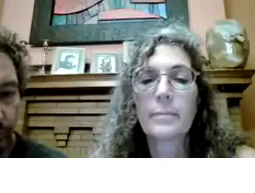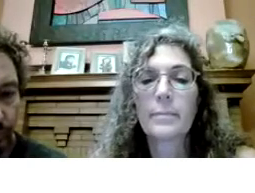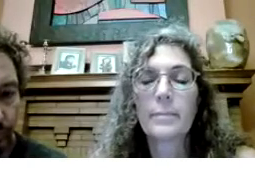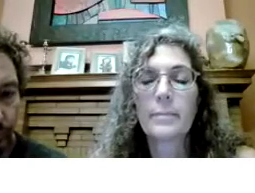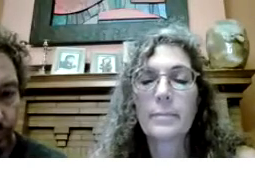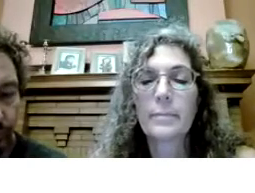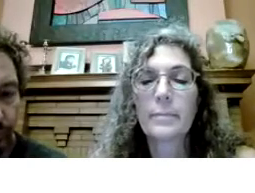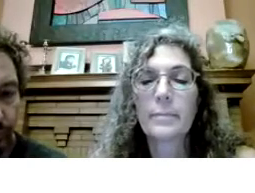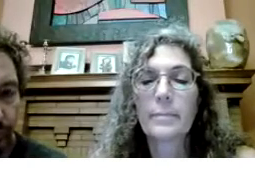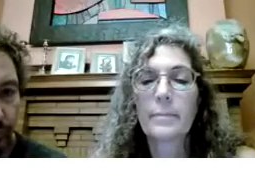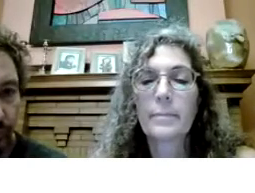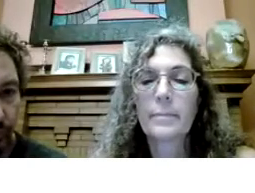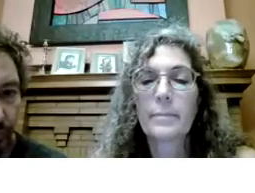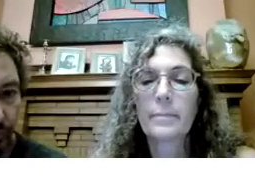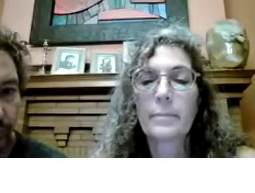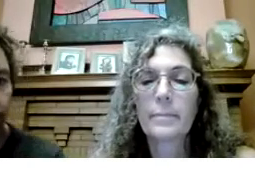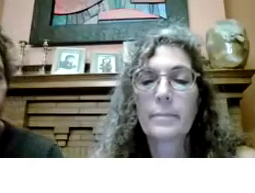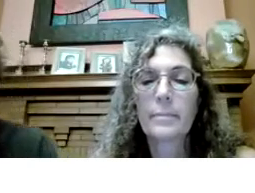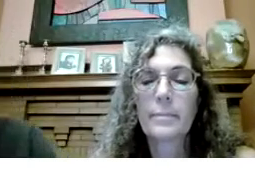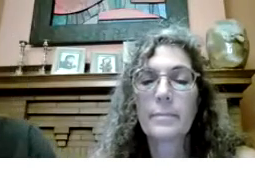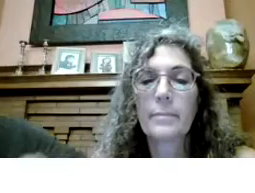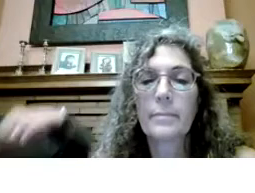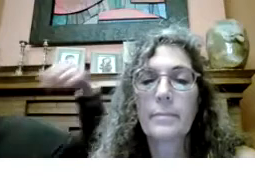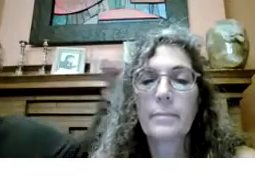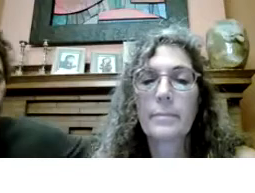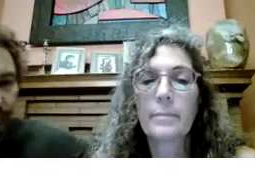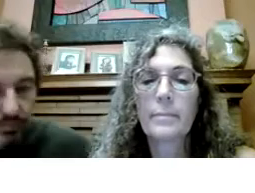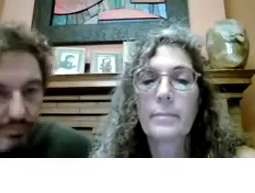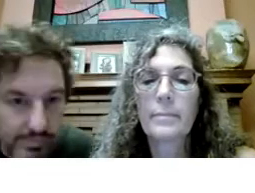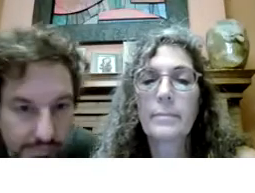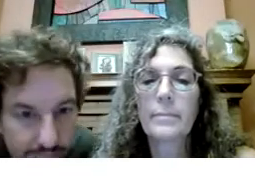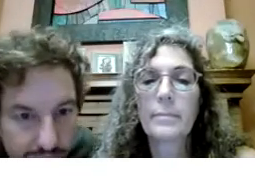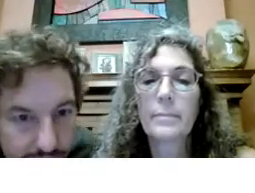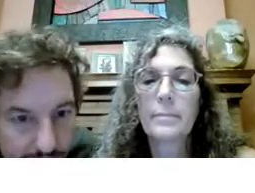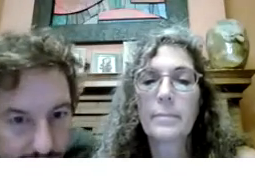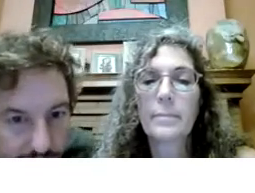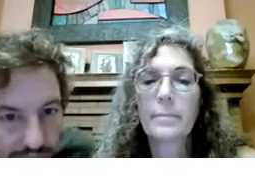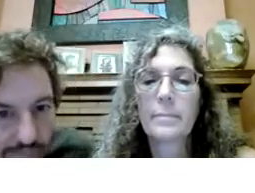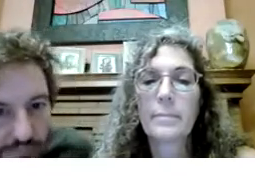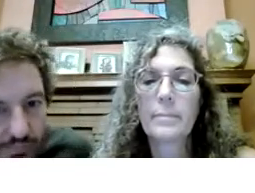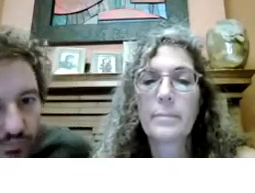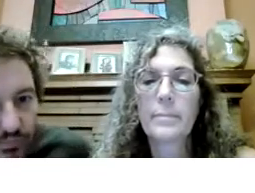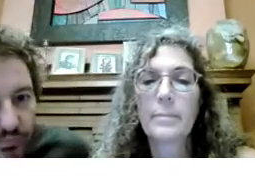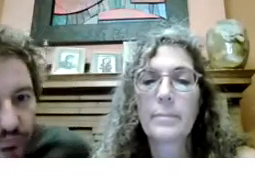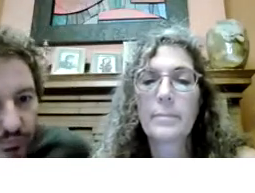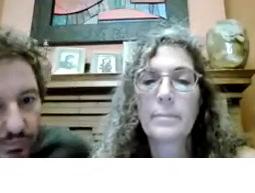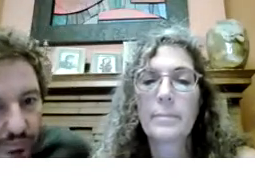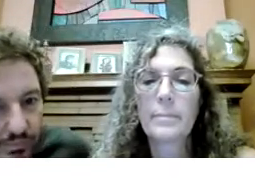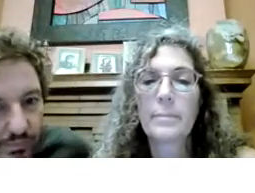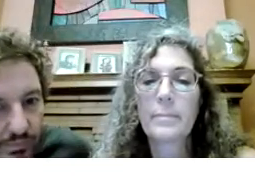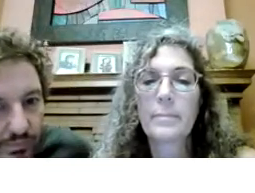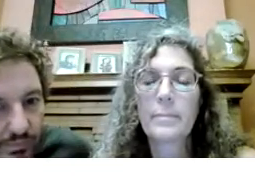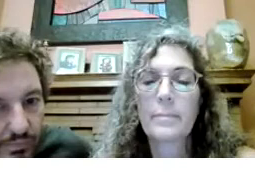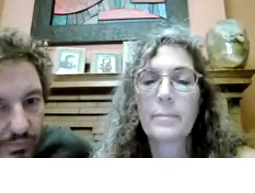provides a degree of protection there. But so 4 feet is the minimum. 5 to 6 is really what we strive